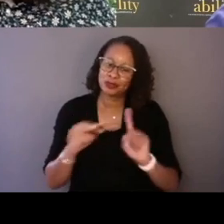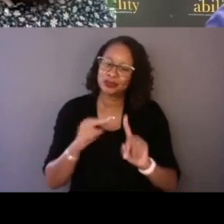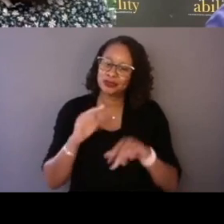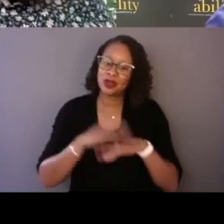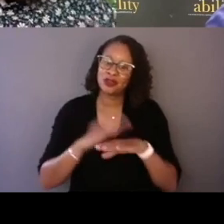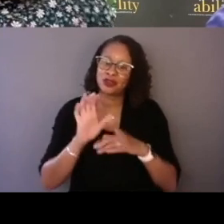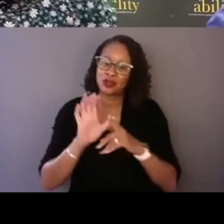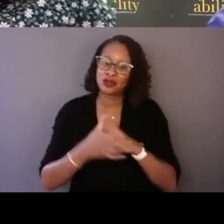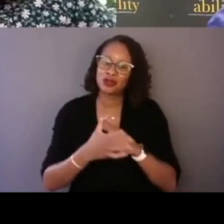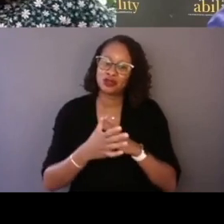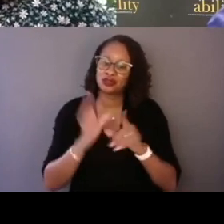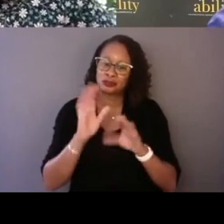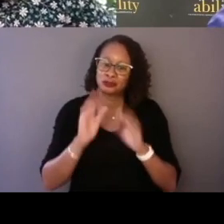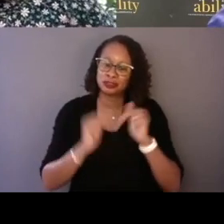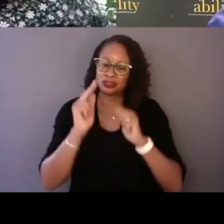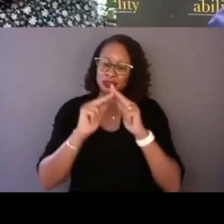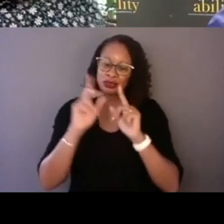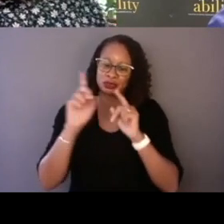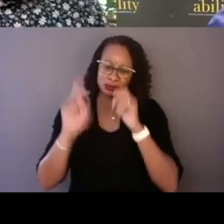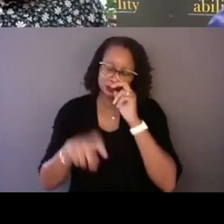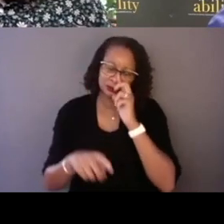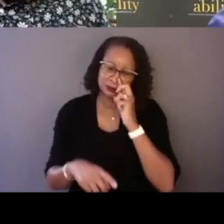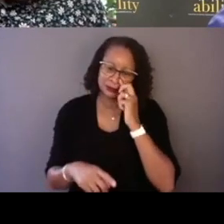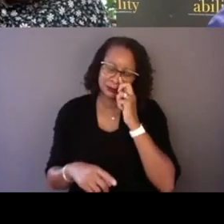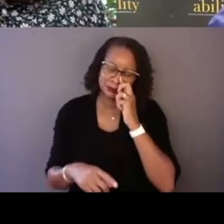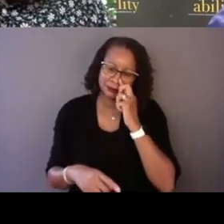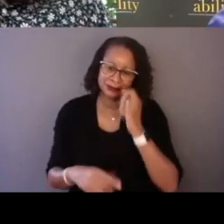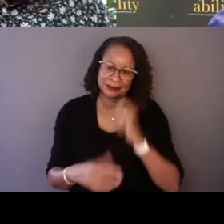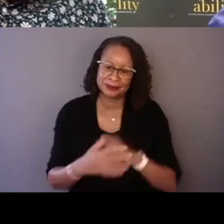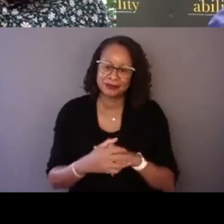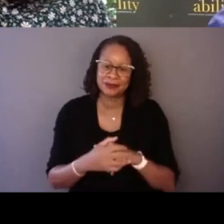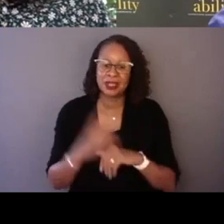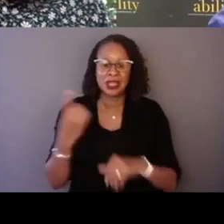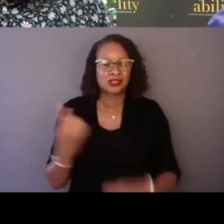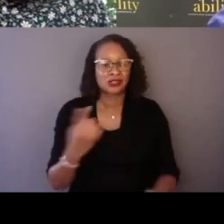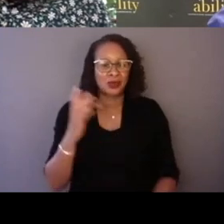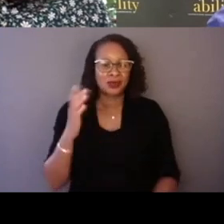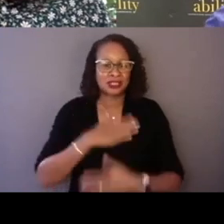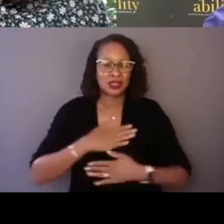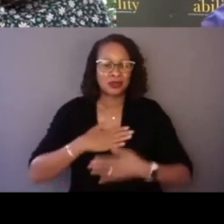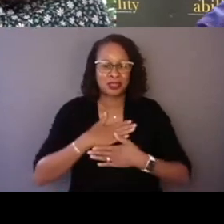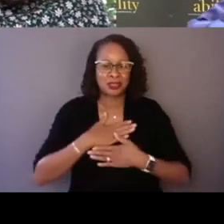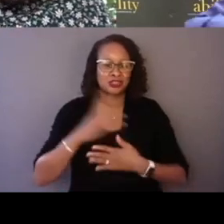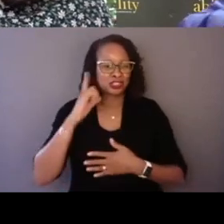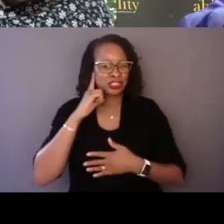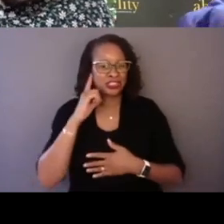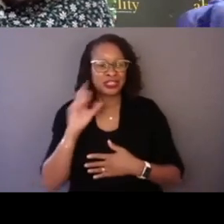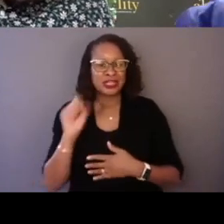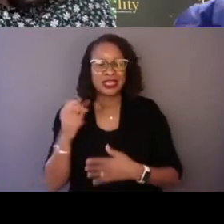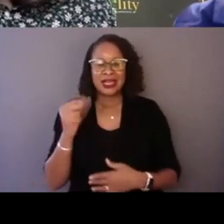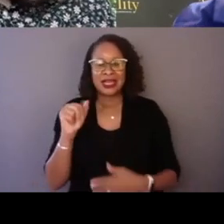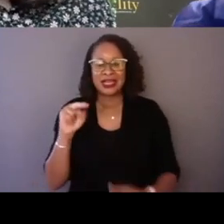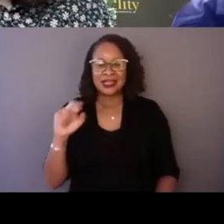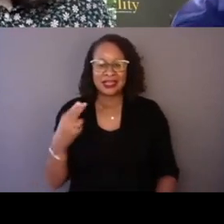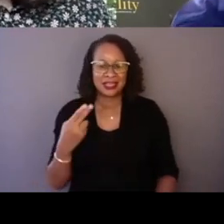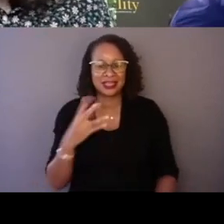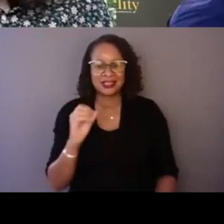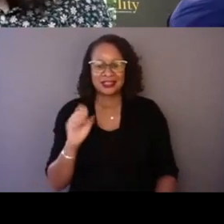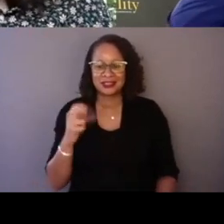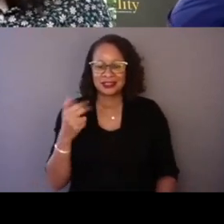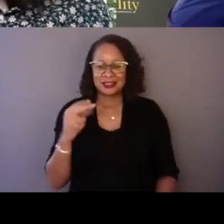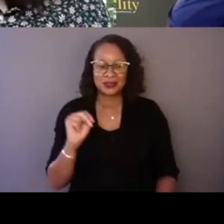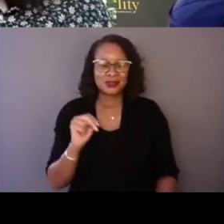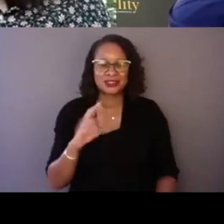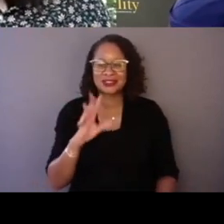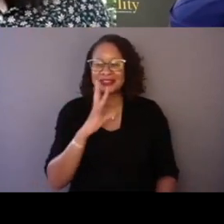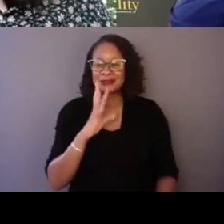building question. No, it's always a pleasure to hear Hannah and Susan speak, so I didn't mind going last. The question